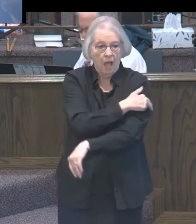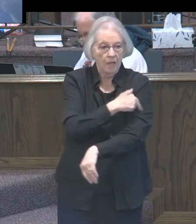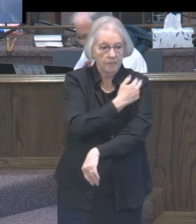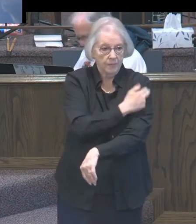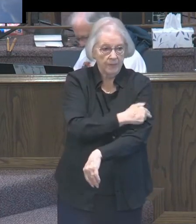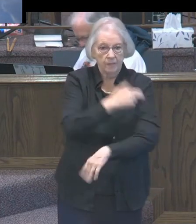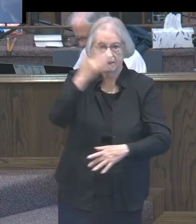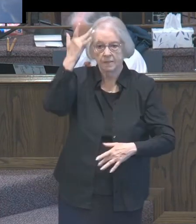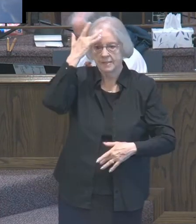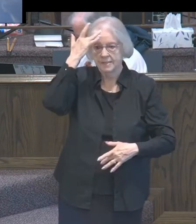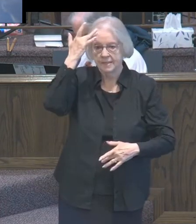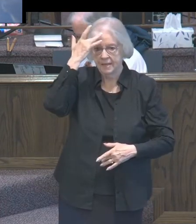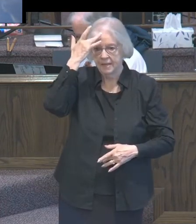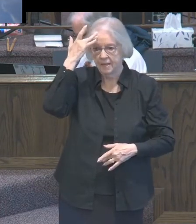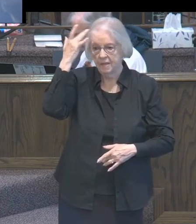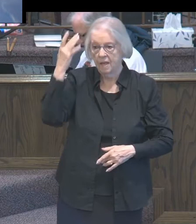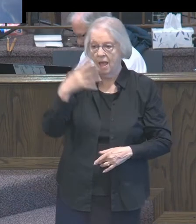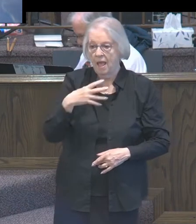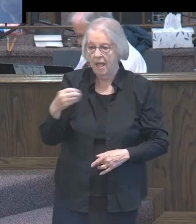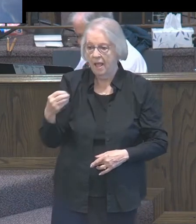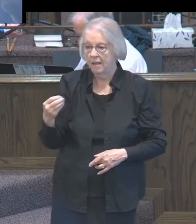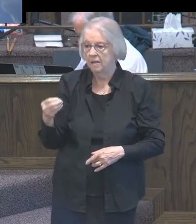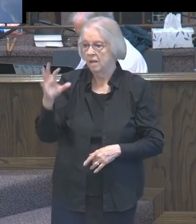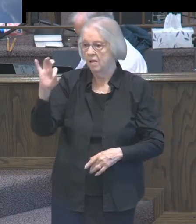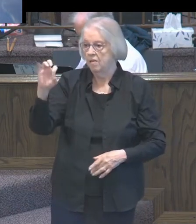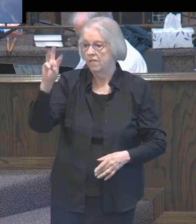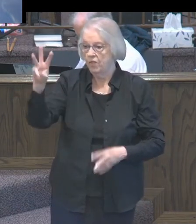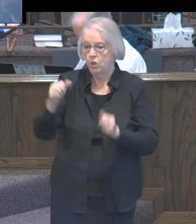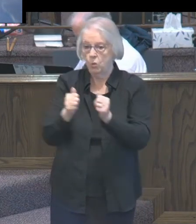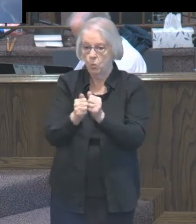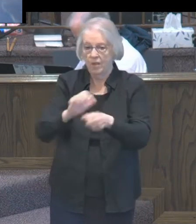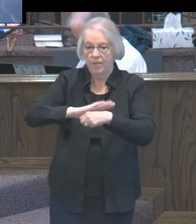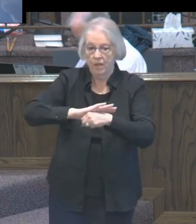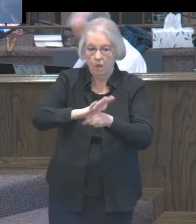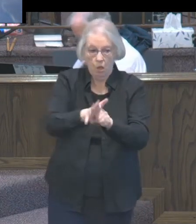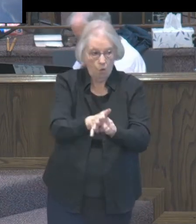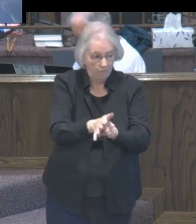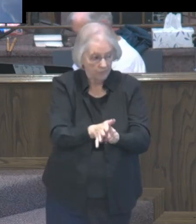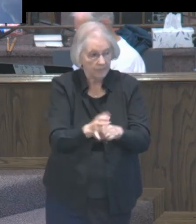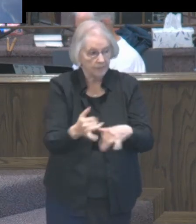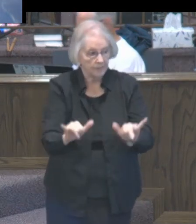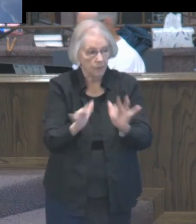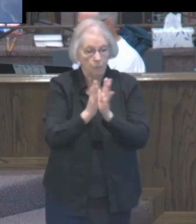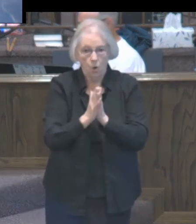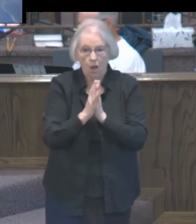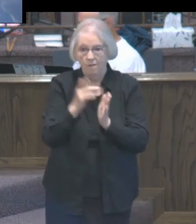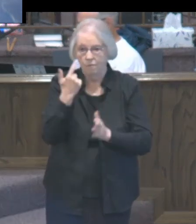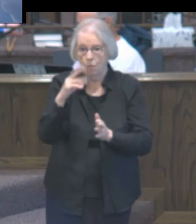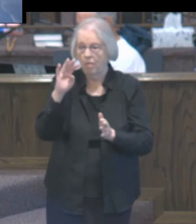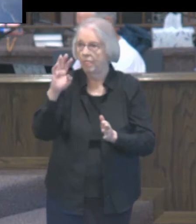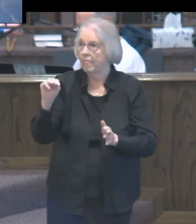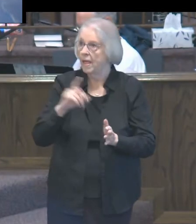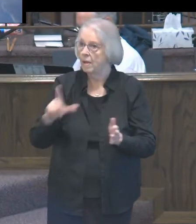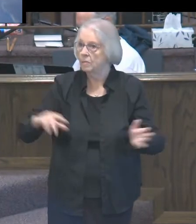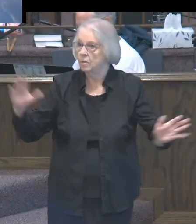with so many unanswered questions. But God, I pray that you would just shower your peace upon